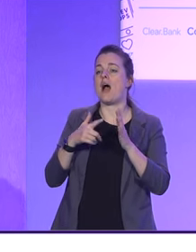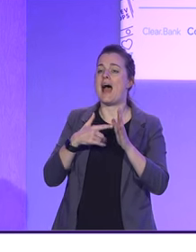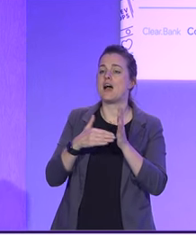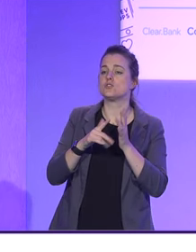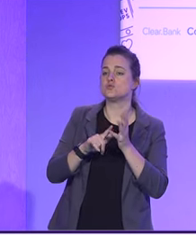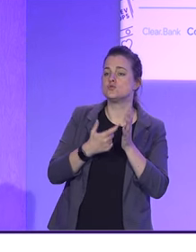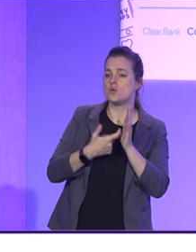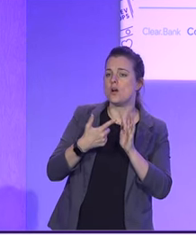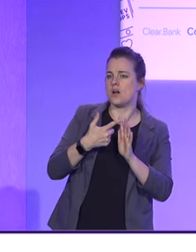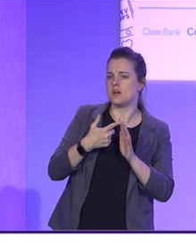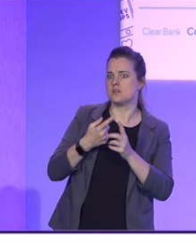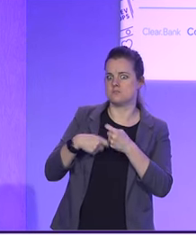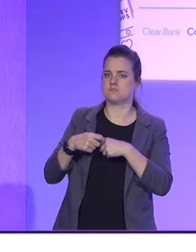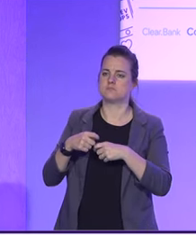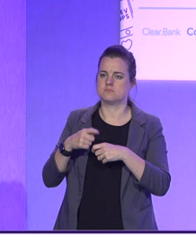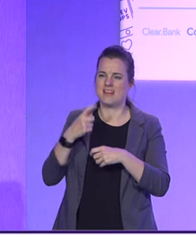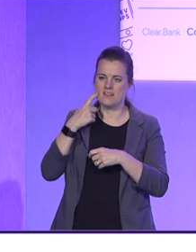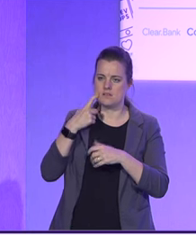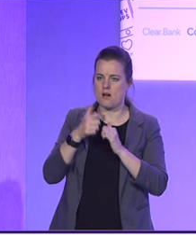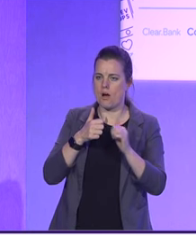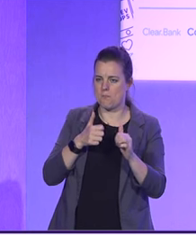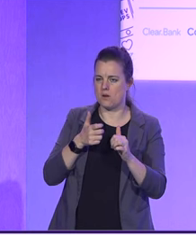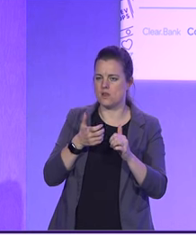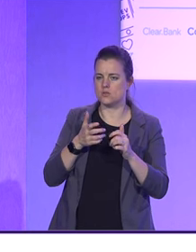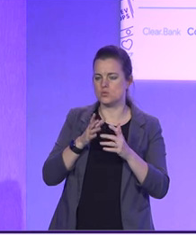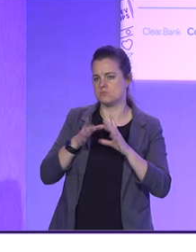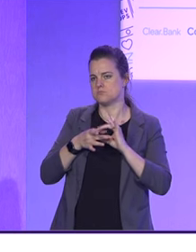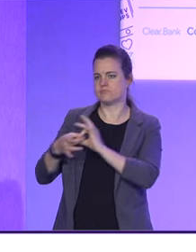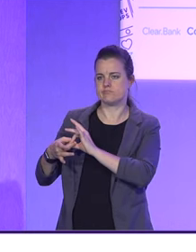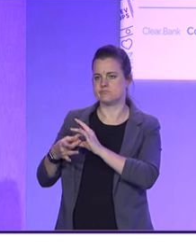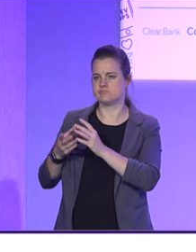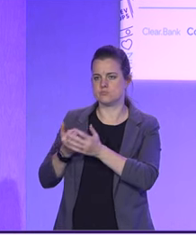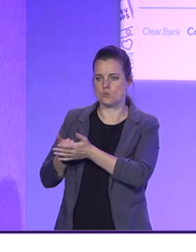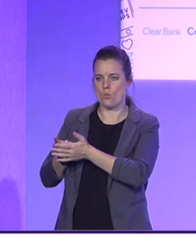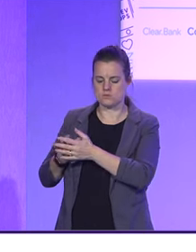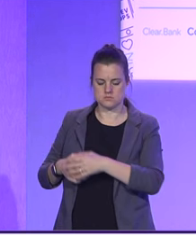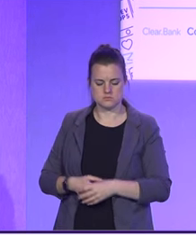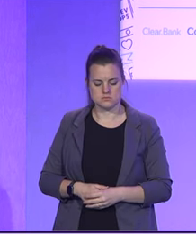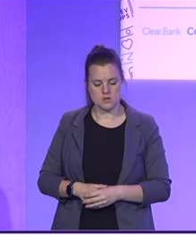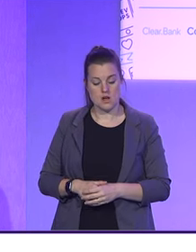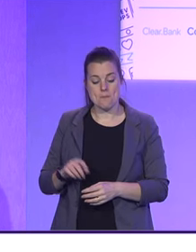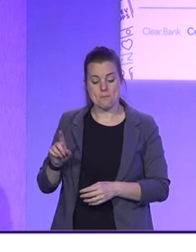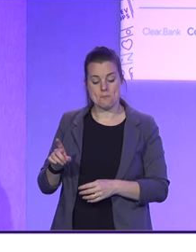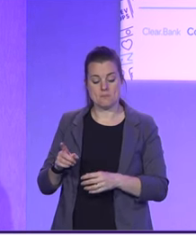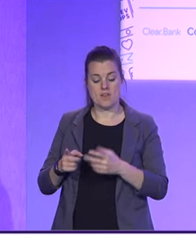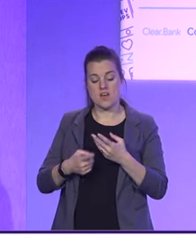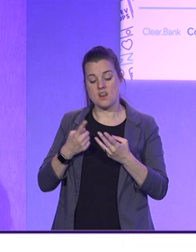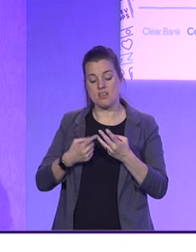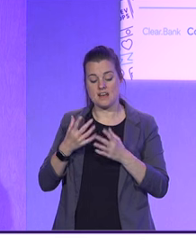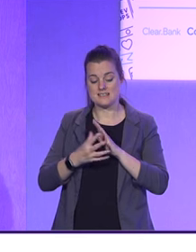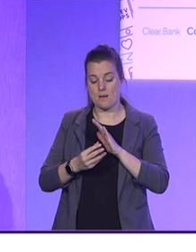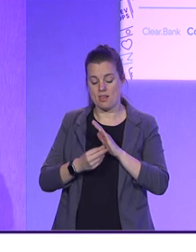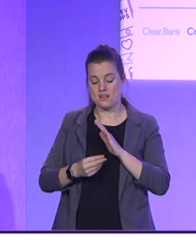these services. Basically it's plug and play. And the final thing is about, for example, another example is